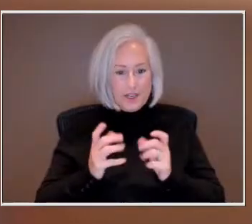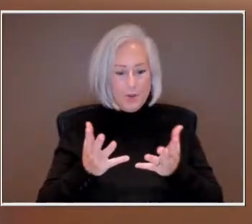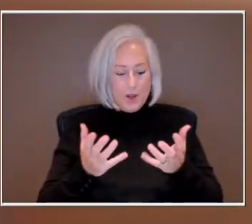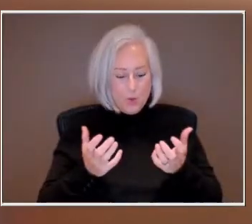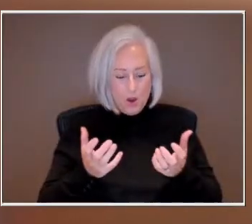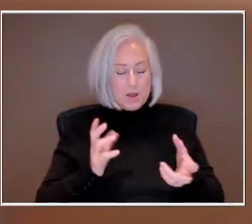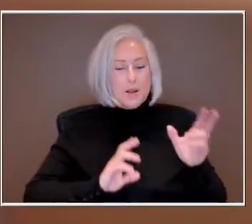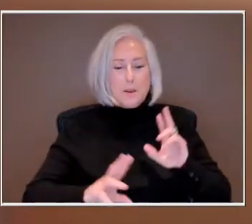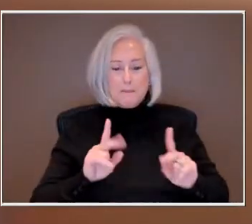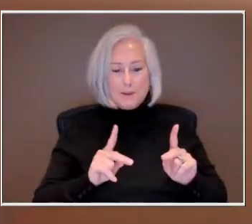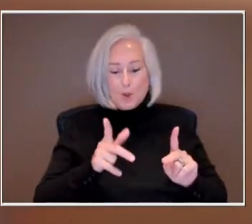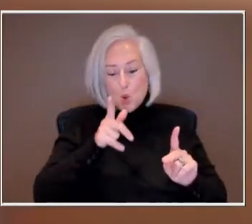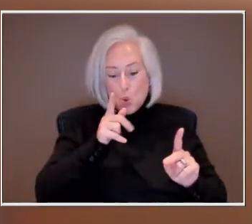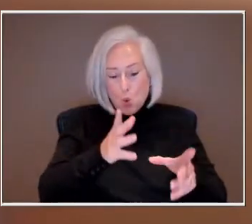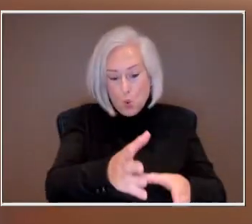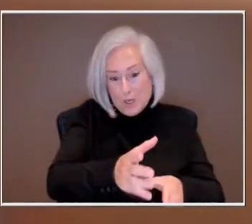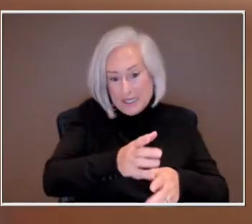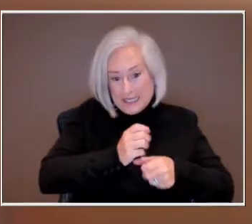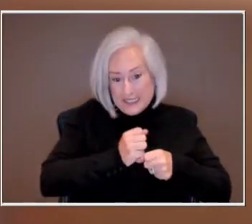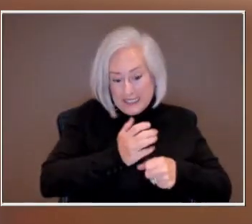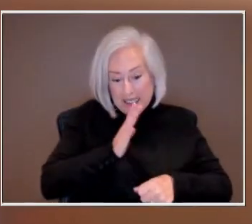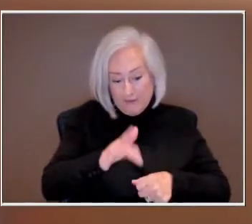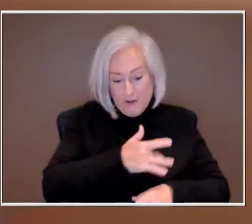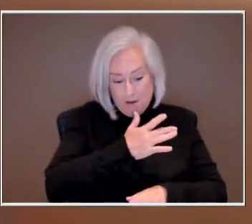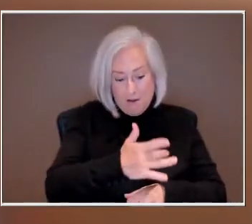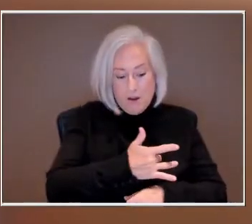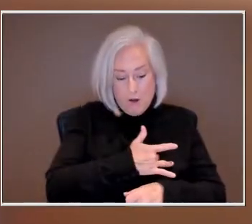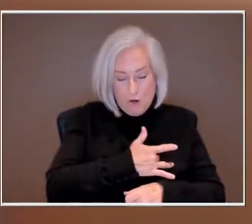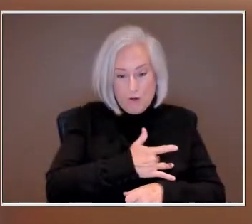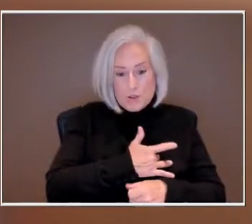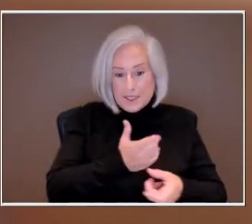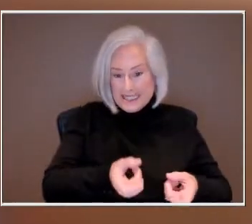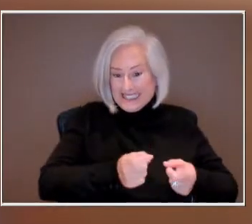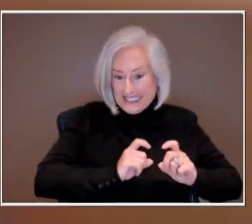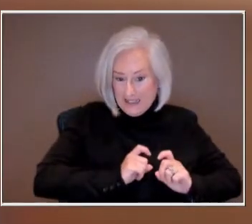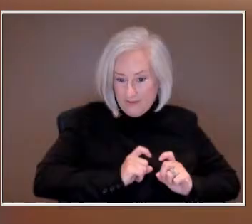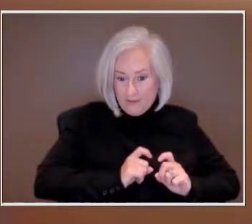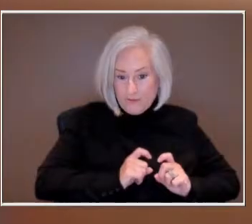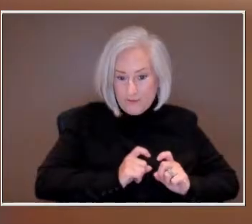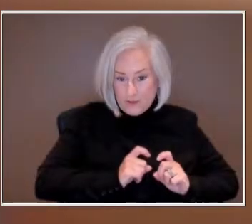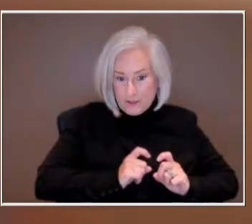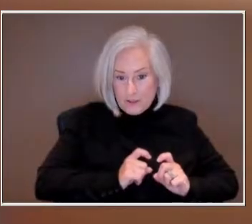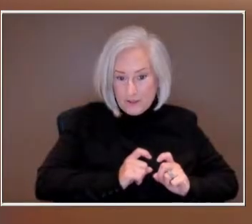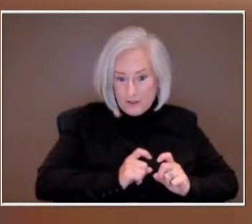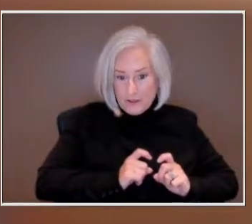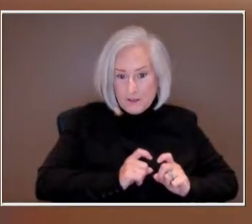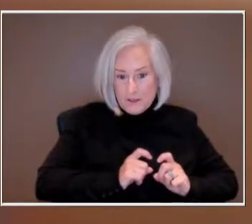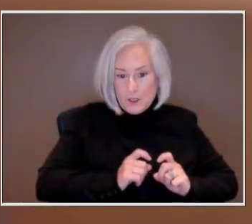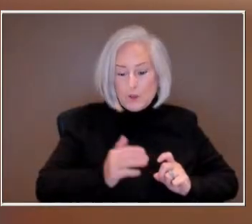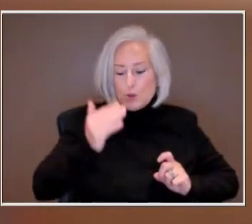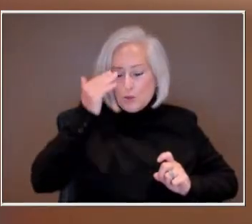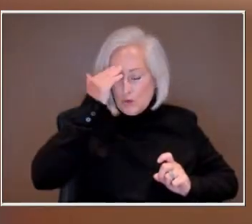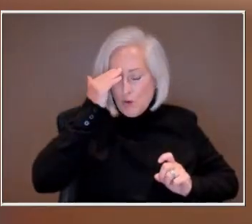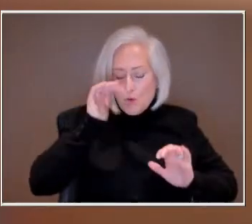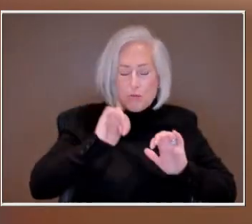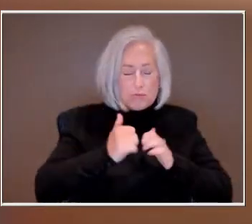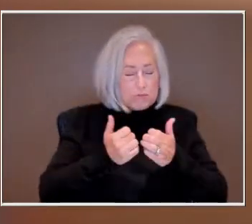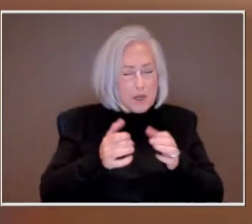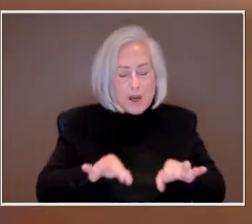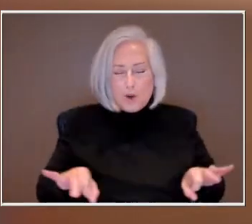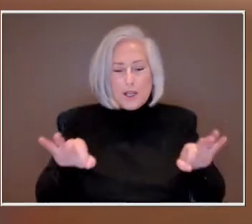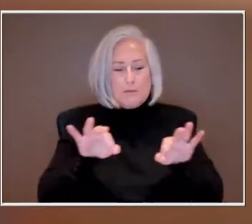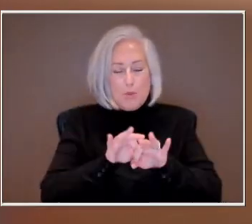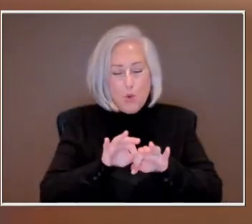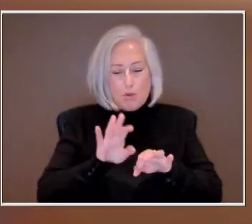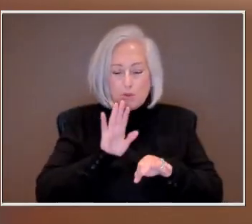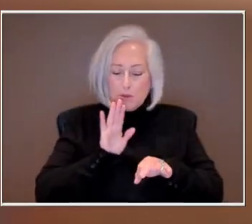gifts and know the magnitude of what they are accepting and what their obligation